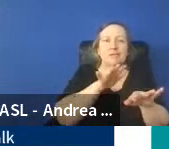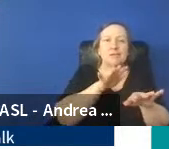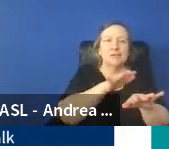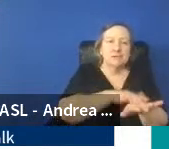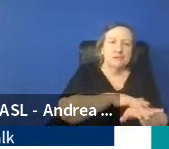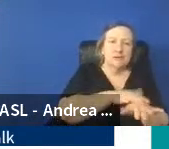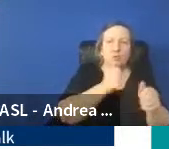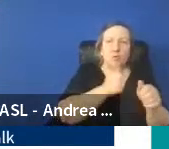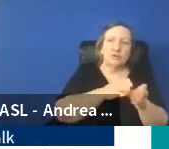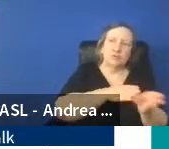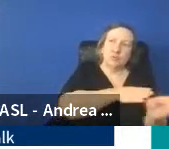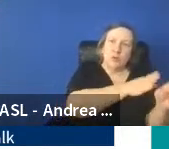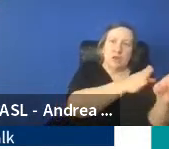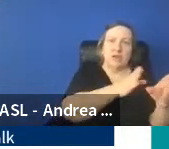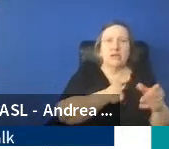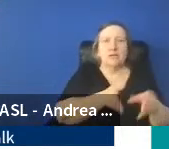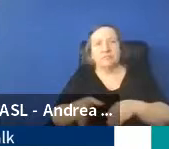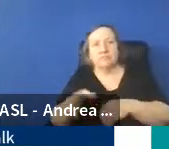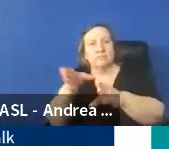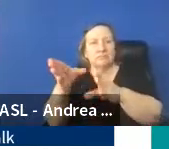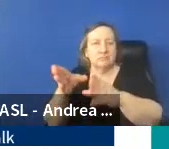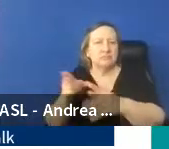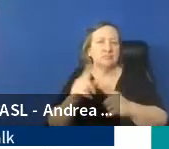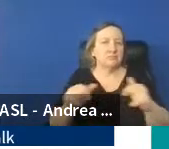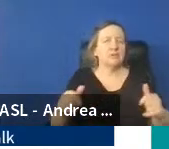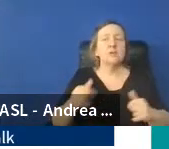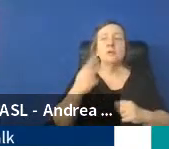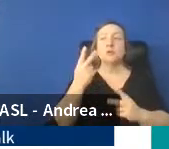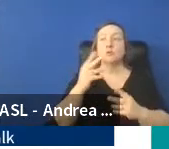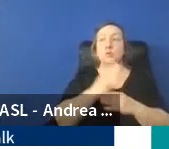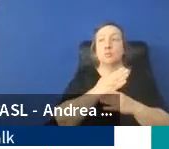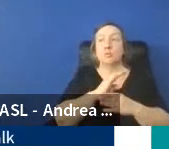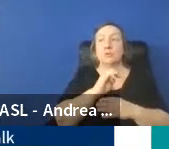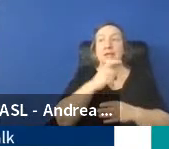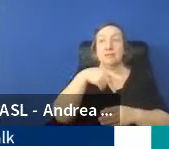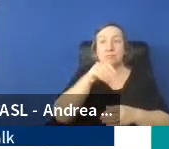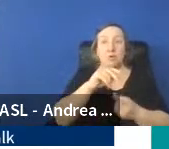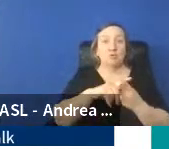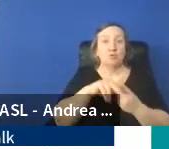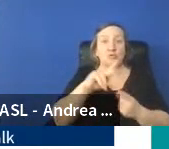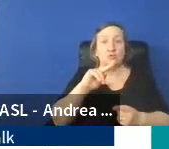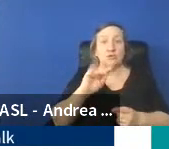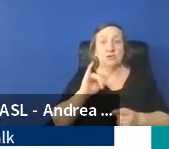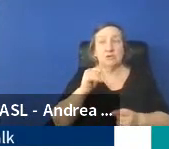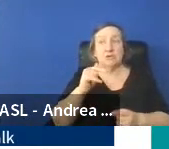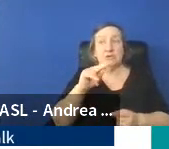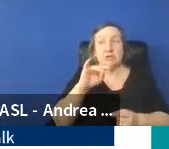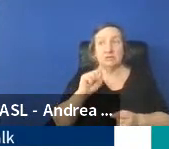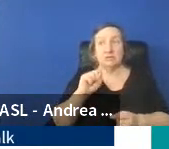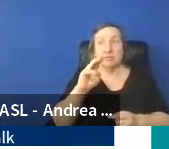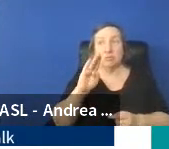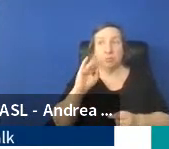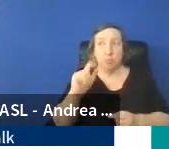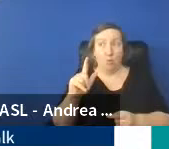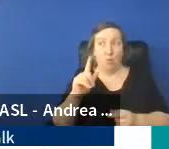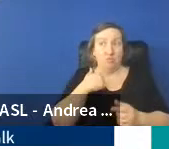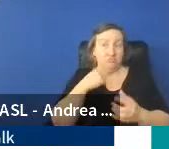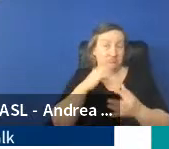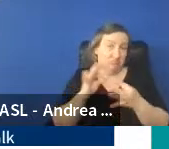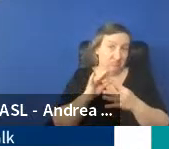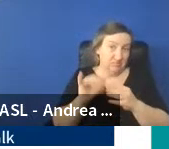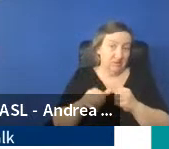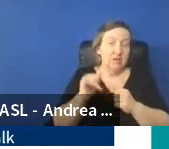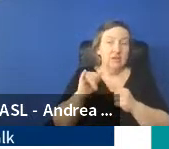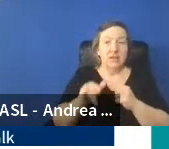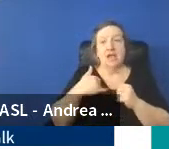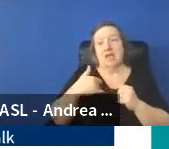take. We have 2 that go between Expo and Kiggins Bowl, like I mentioned. And those have the